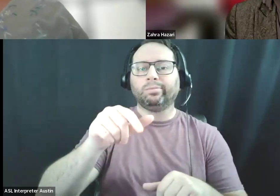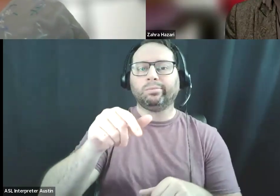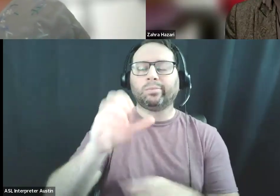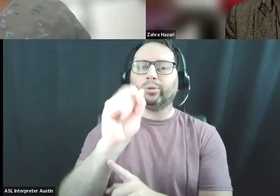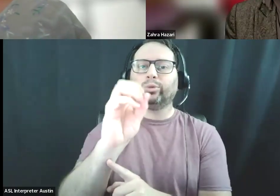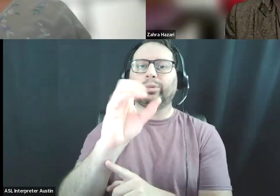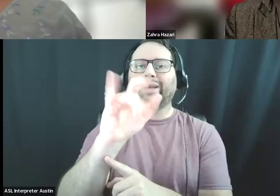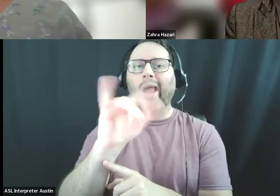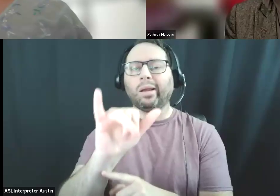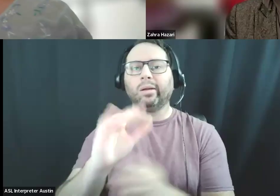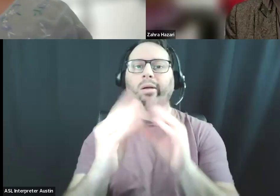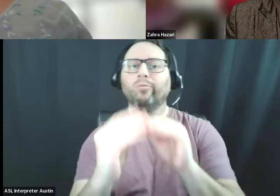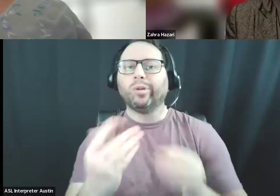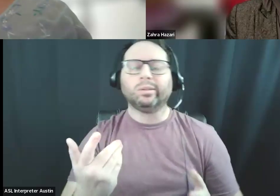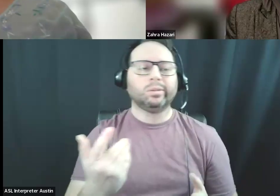other